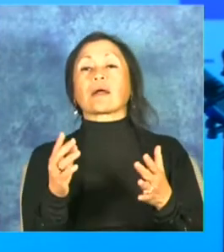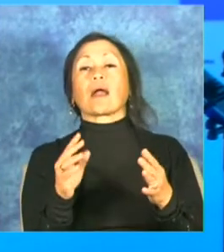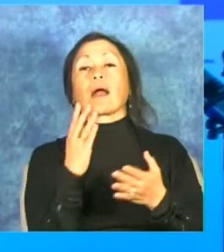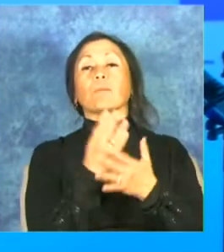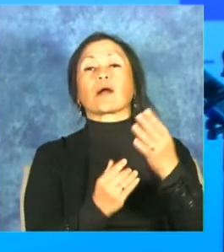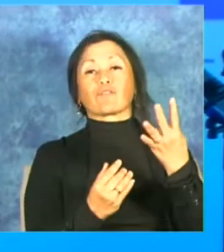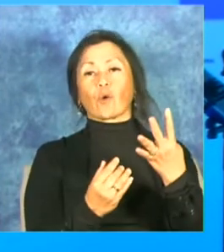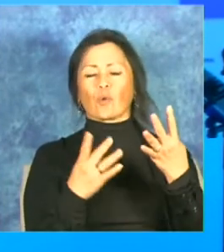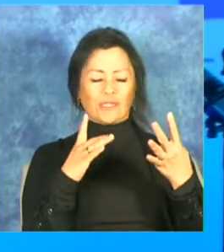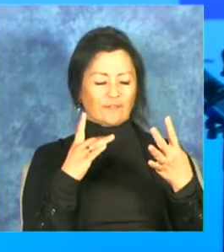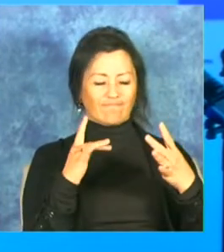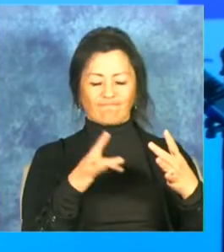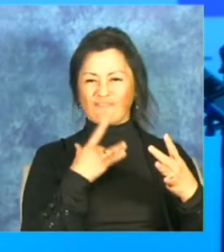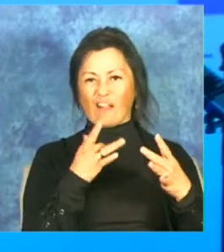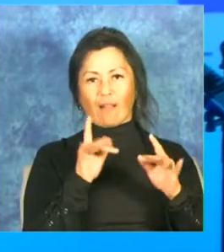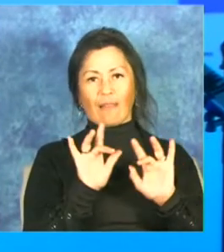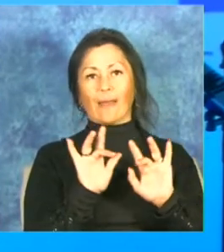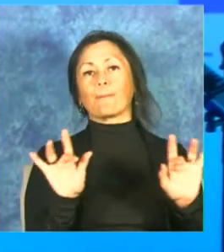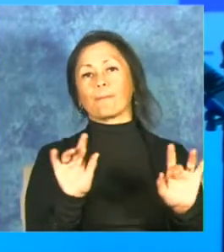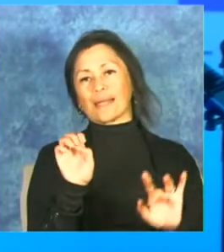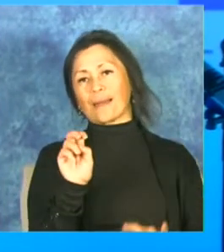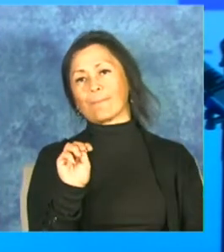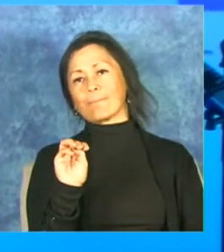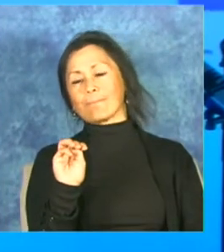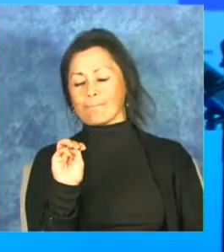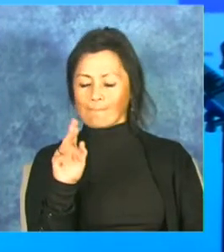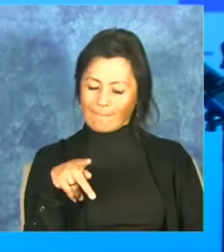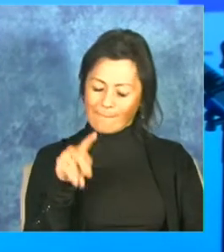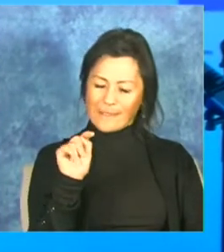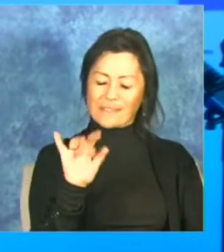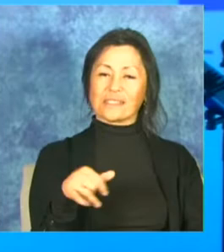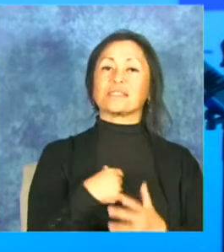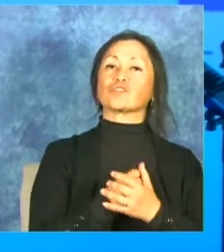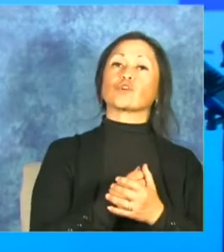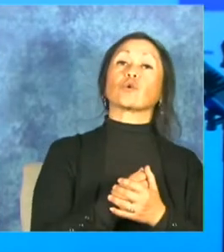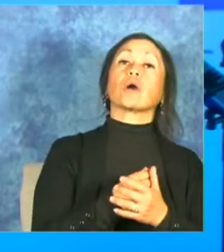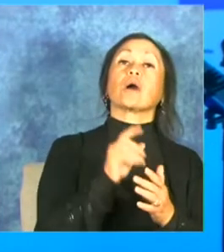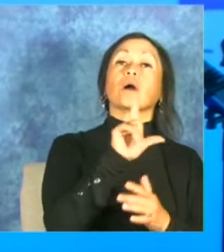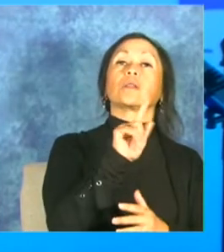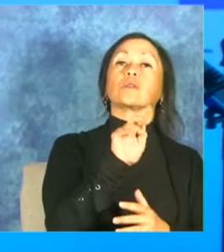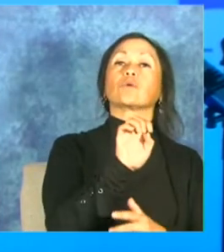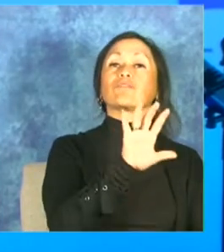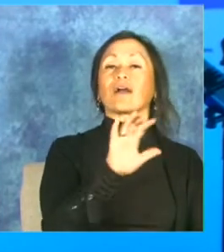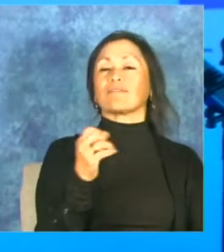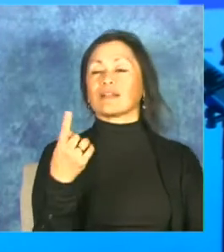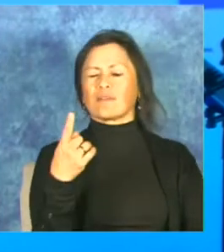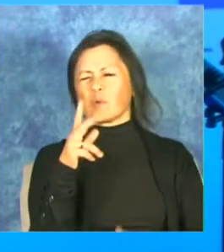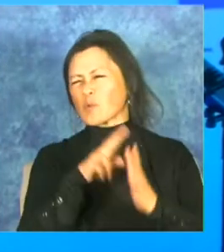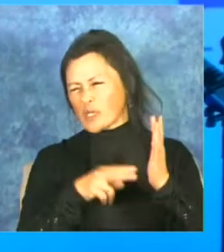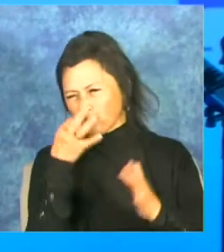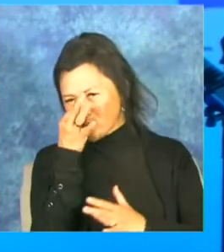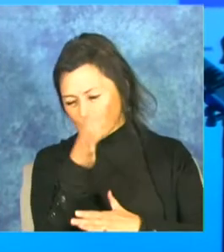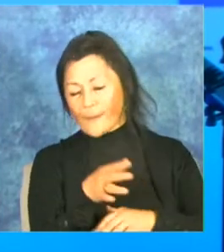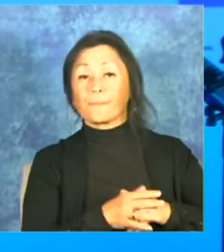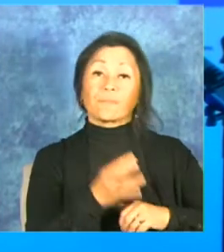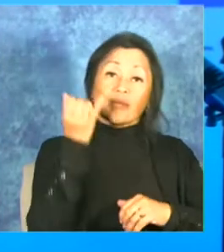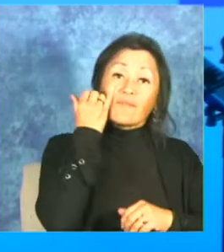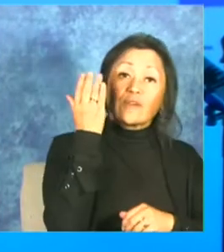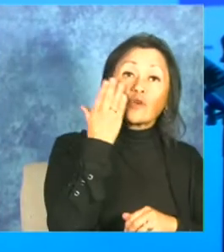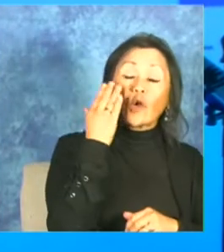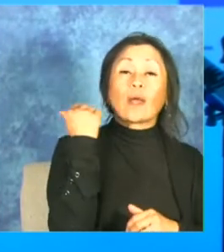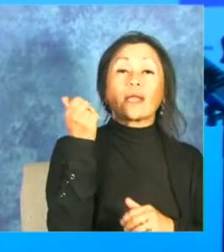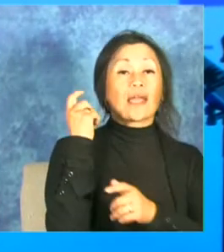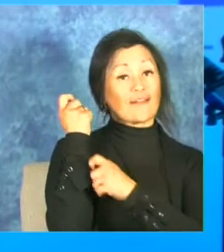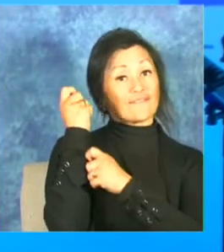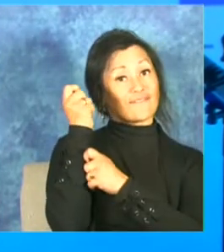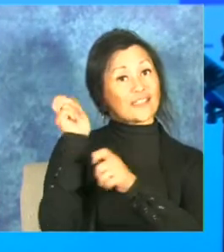from the Gospel of Luke, chapter 5, verse 1 to 11, and we'll read that in a few moments. But if you know any